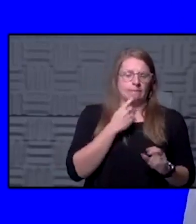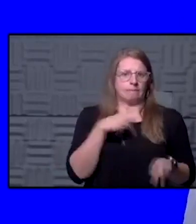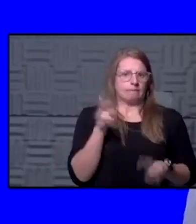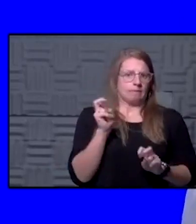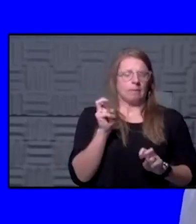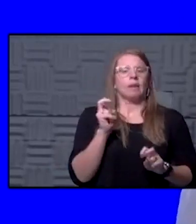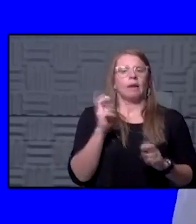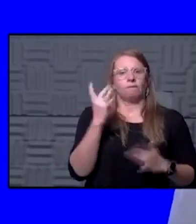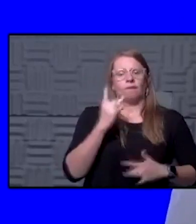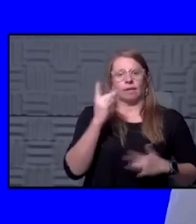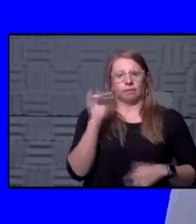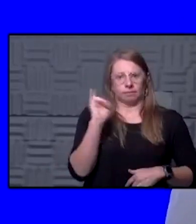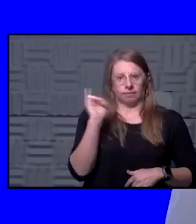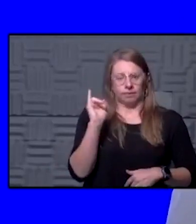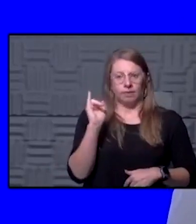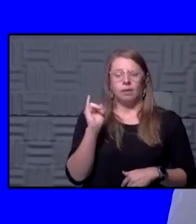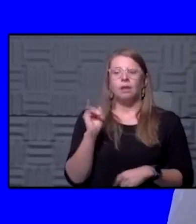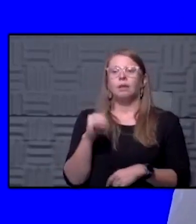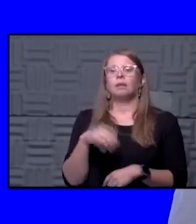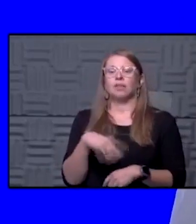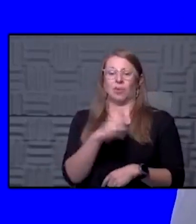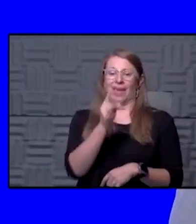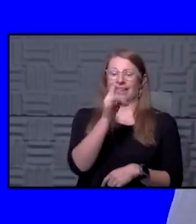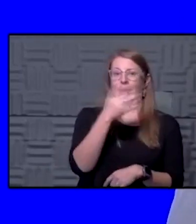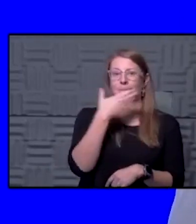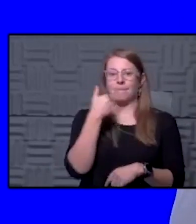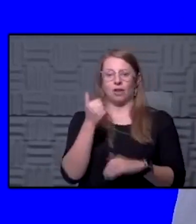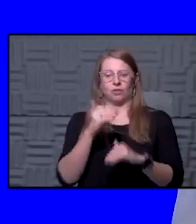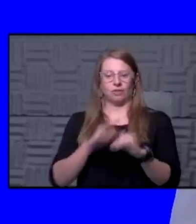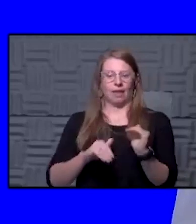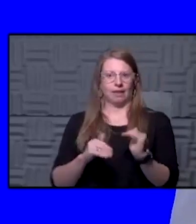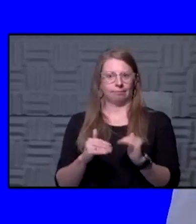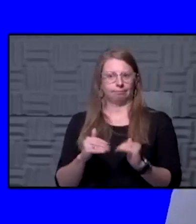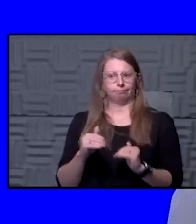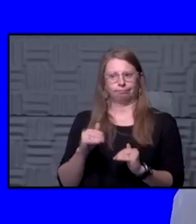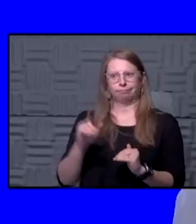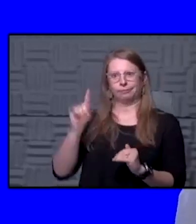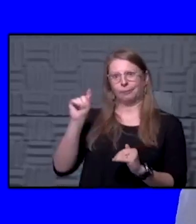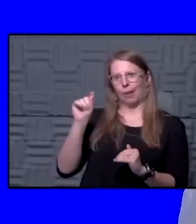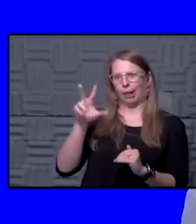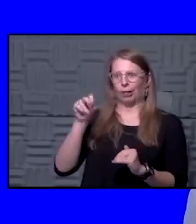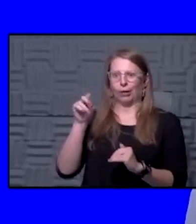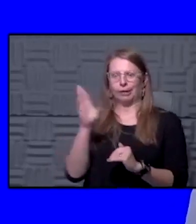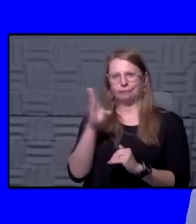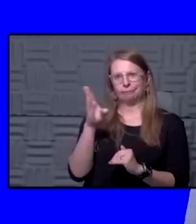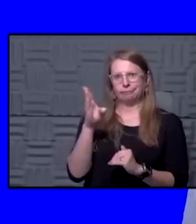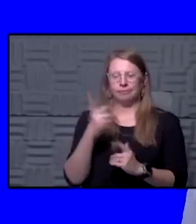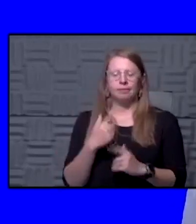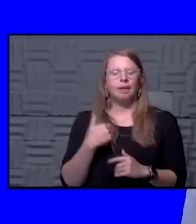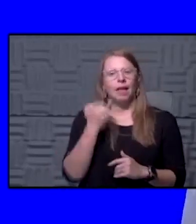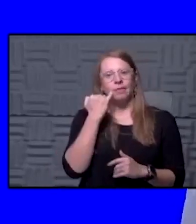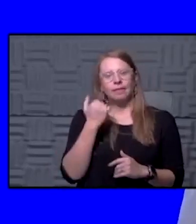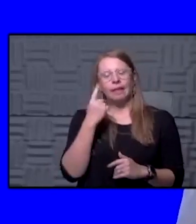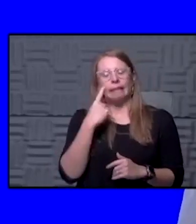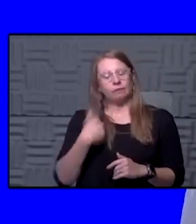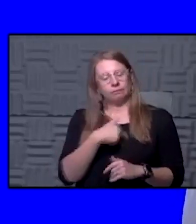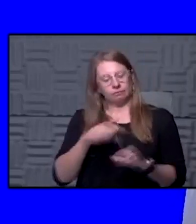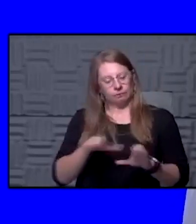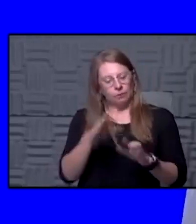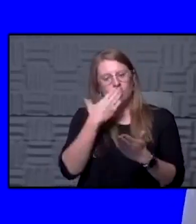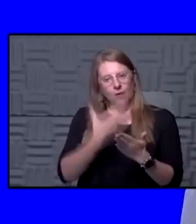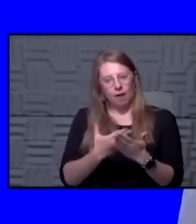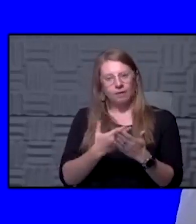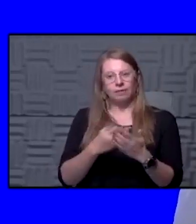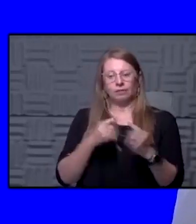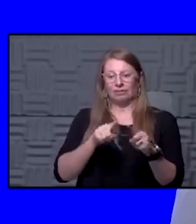that is really good. So 18, it's a lot better than where we, mid-20s, mid-30s, so I think we're doing well. But again, in that number, we have